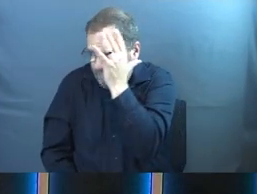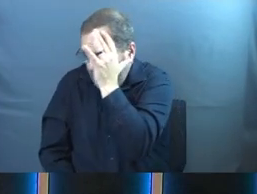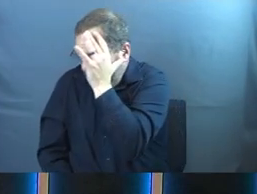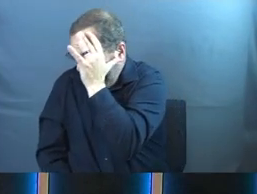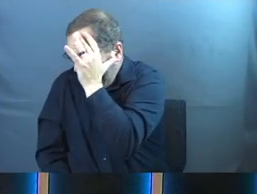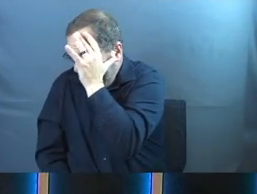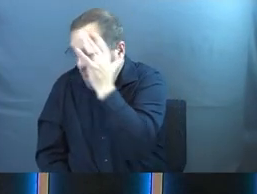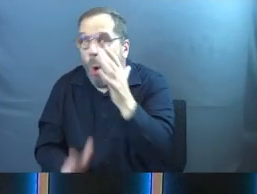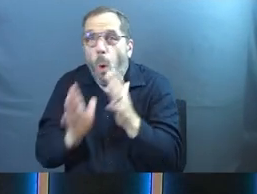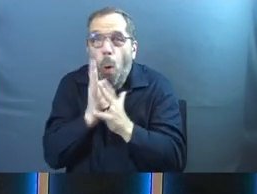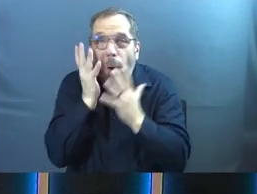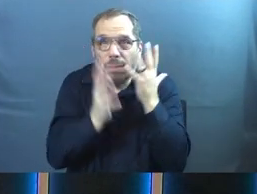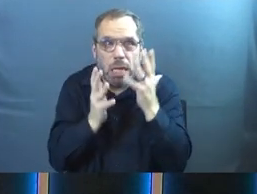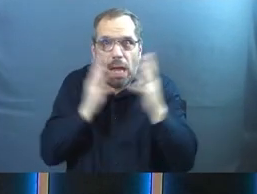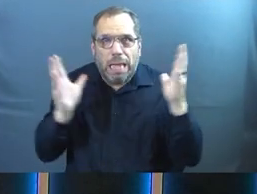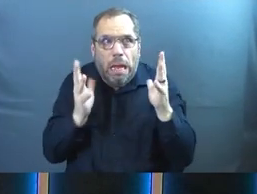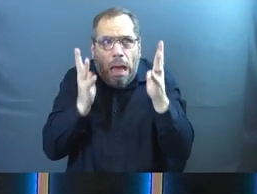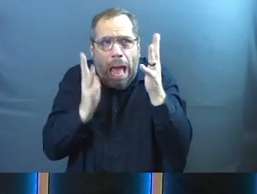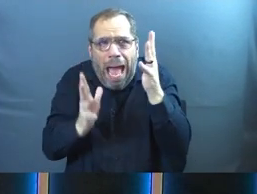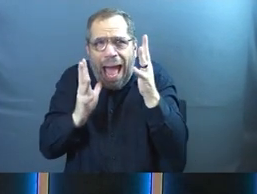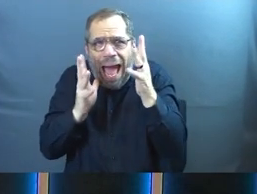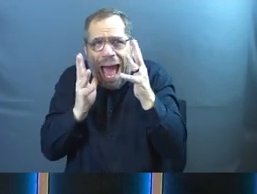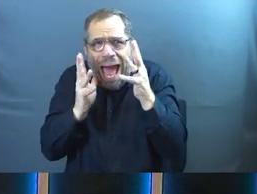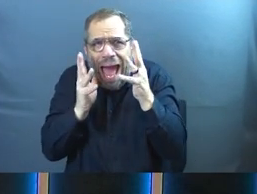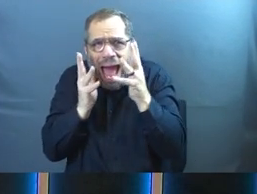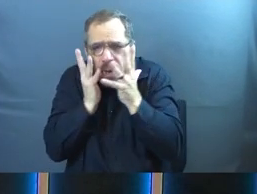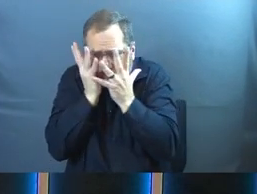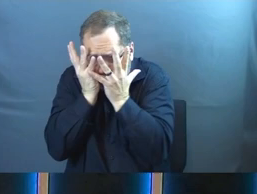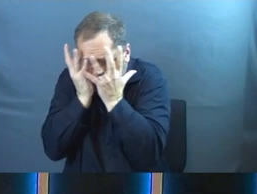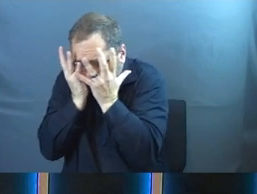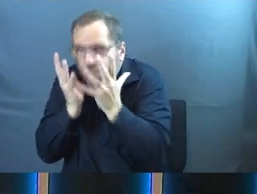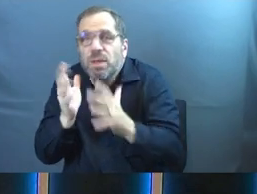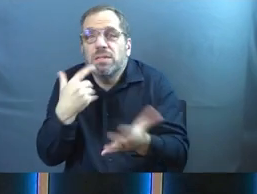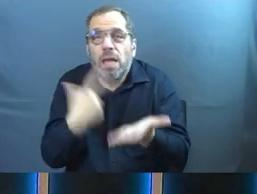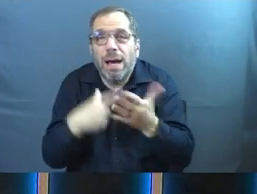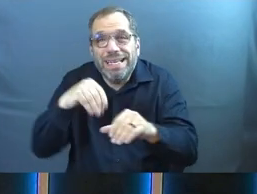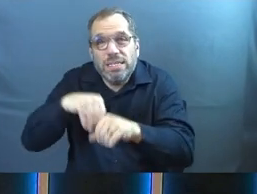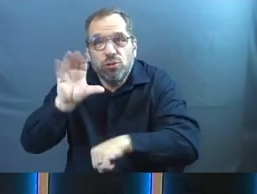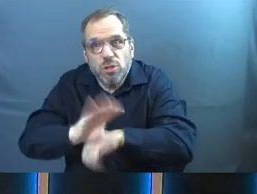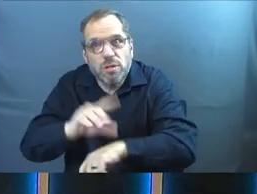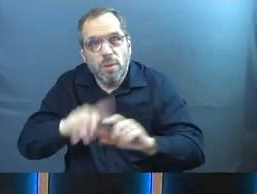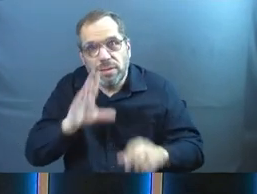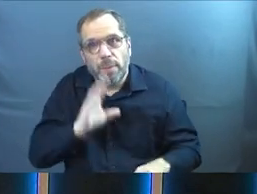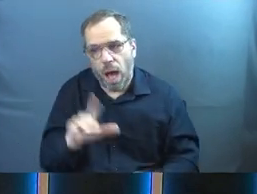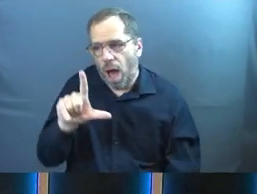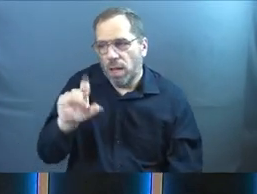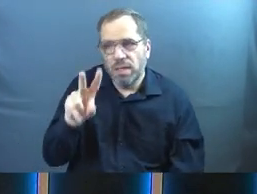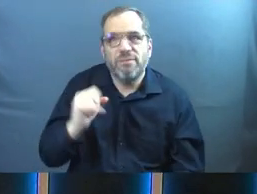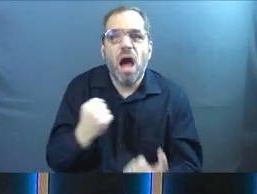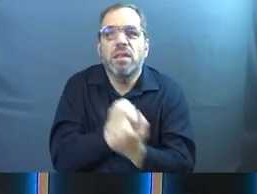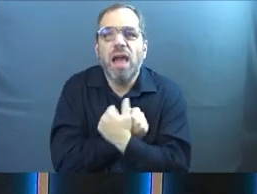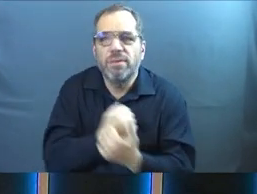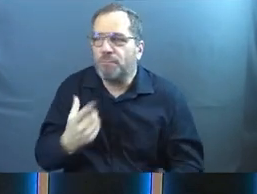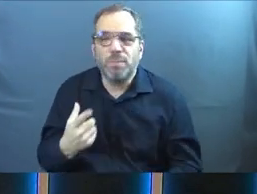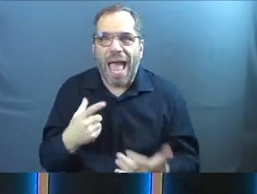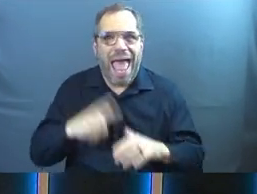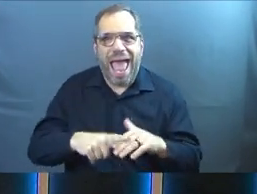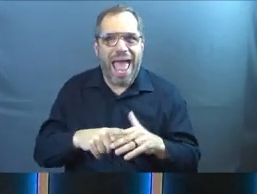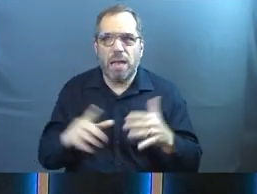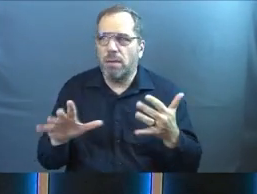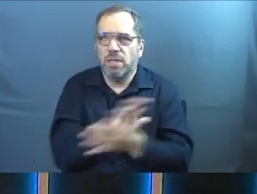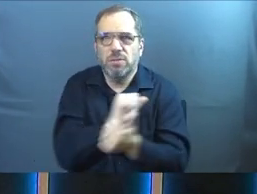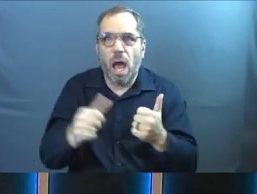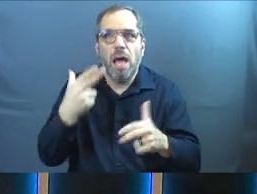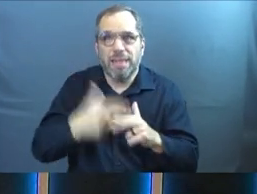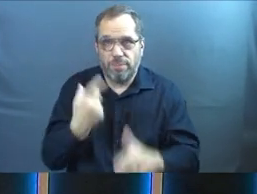I might even make you blush a lot, depending on what you're used to talking about in church. But we're talking about love, and we're talking about, I'm going to ruin the ending for you. We're